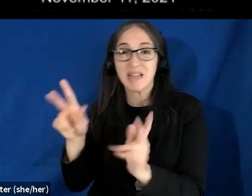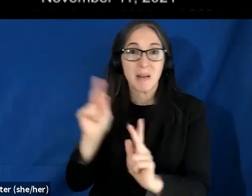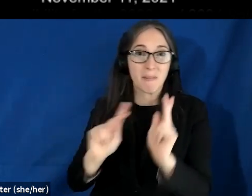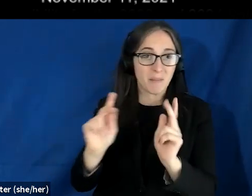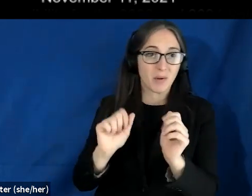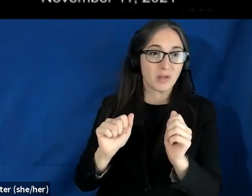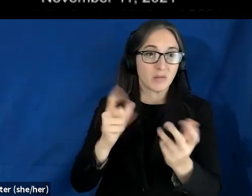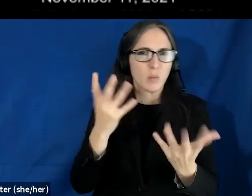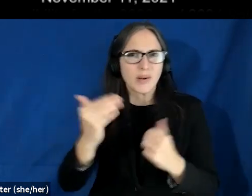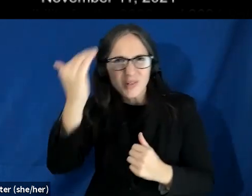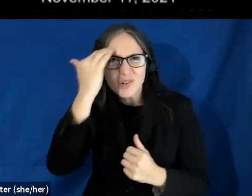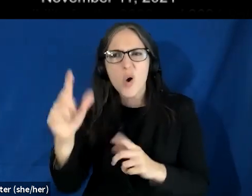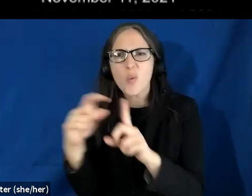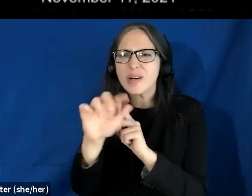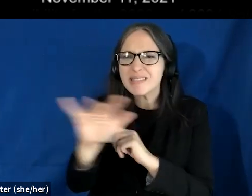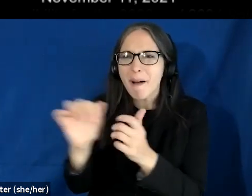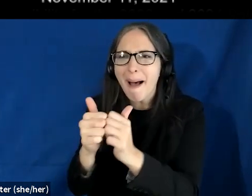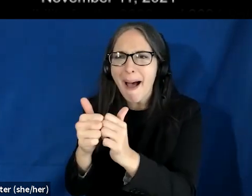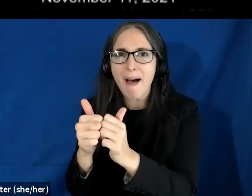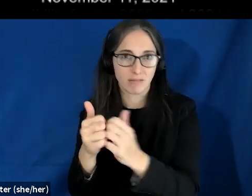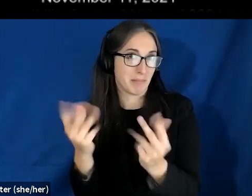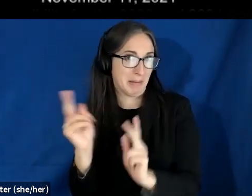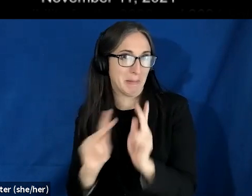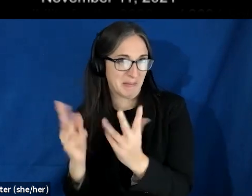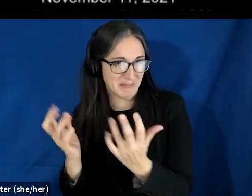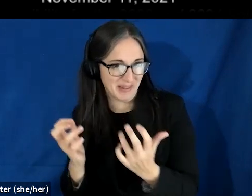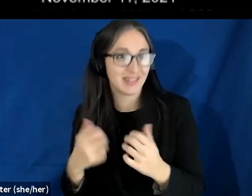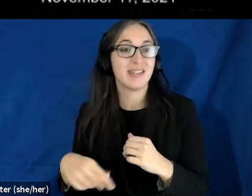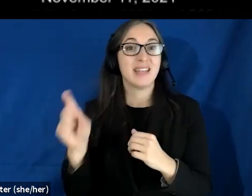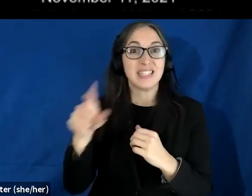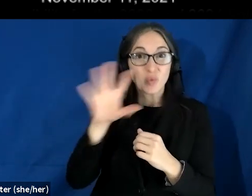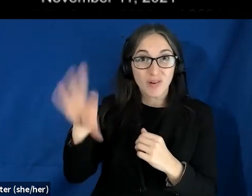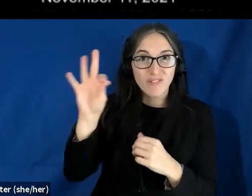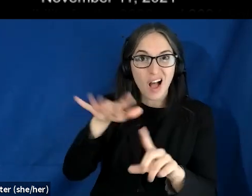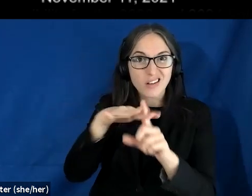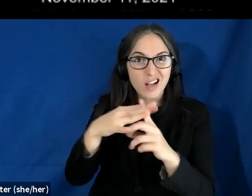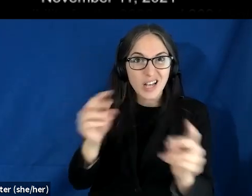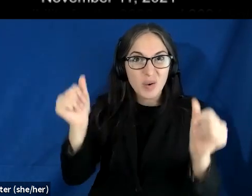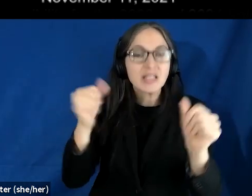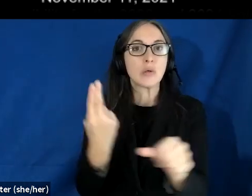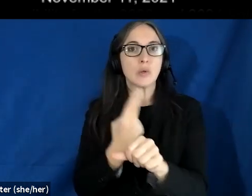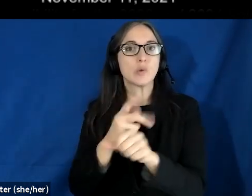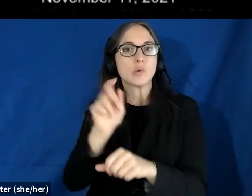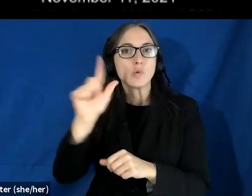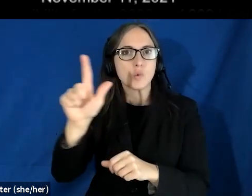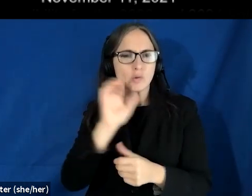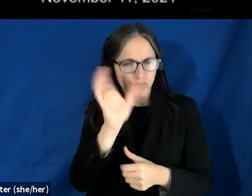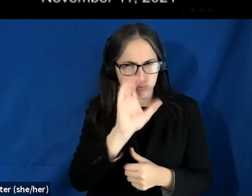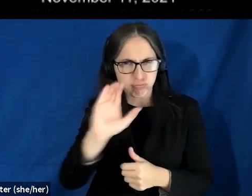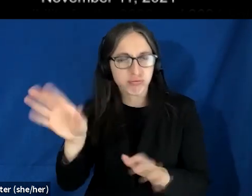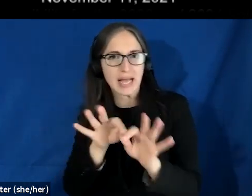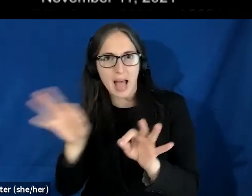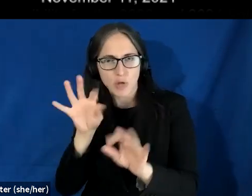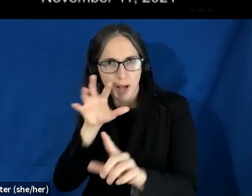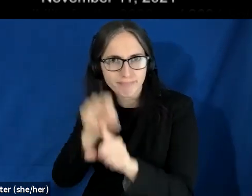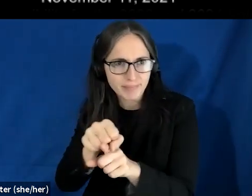content quickly. You can use a tool to search those text-based captions. So universal design benefits a lot of people, including